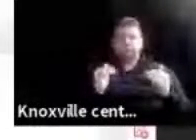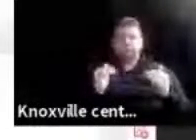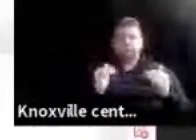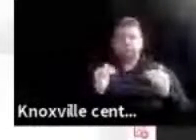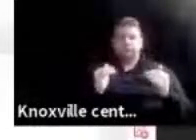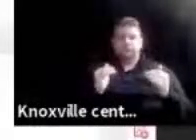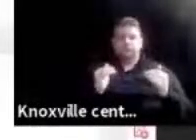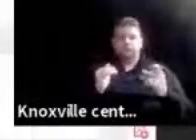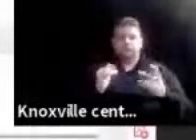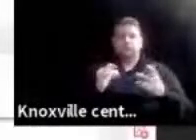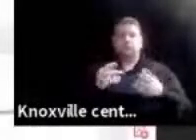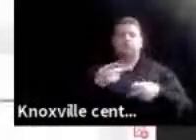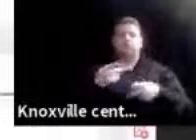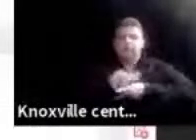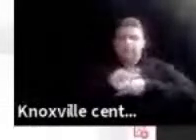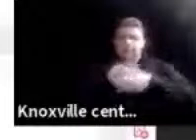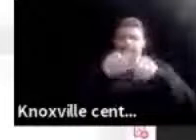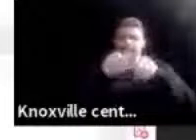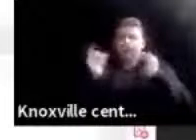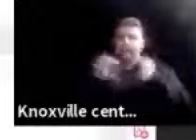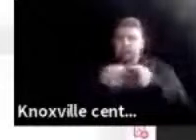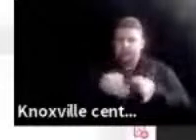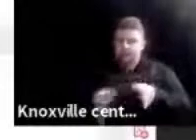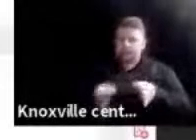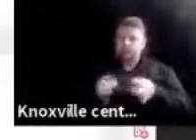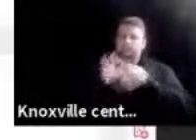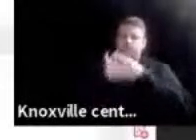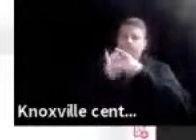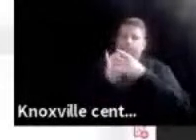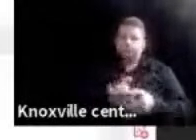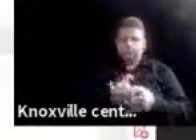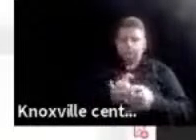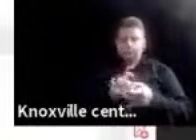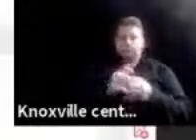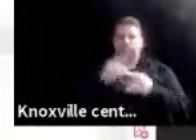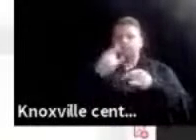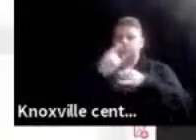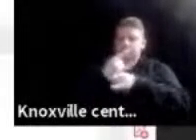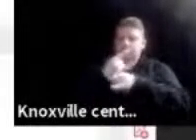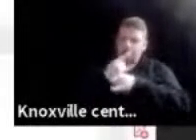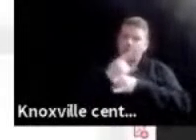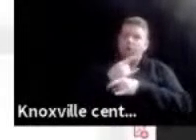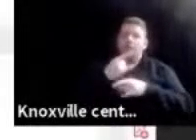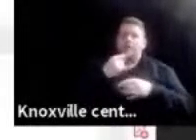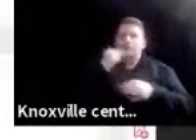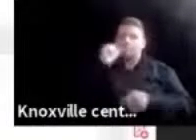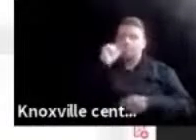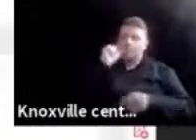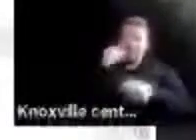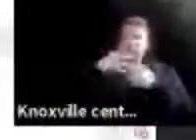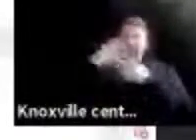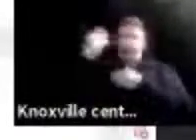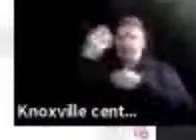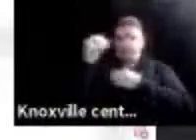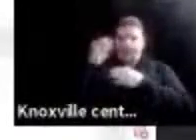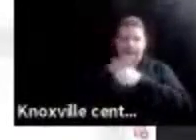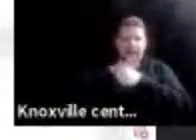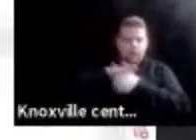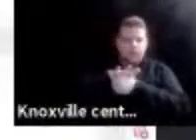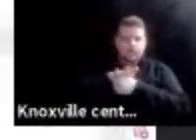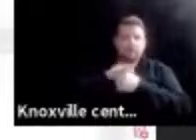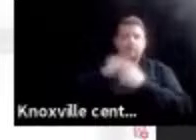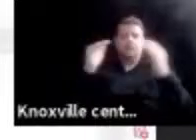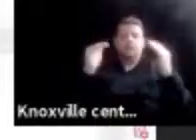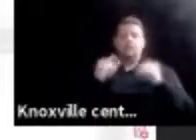we kept the language in that was there related to bars and outside areas. And then I